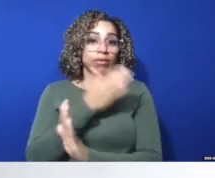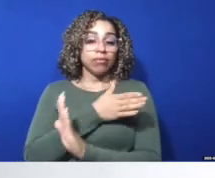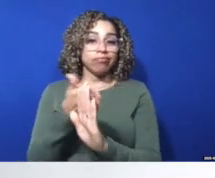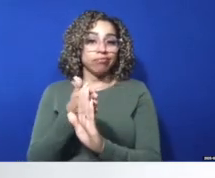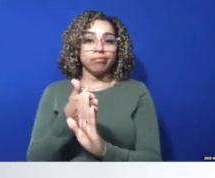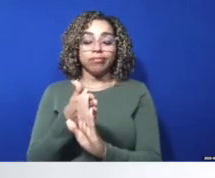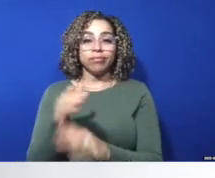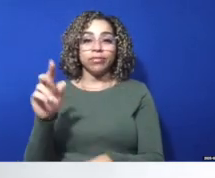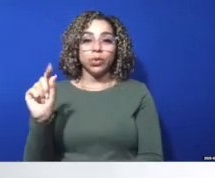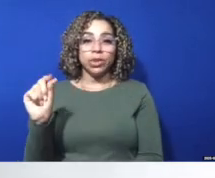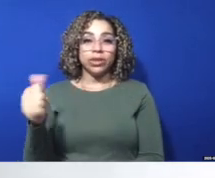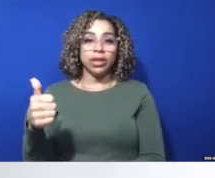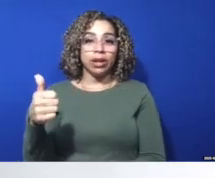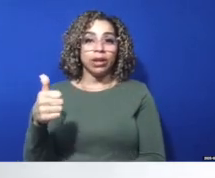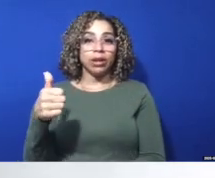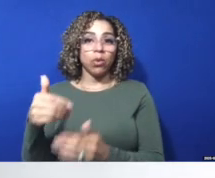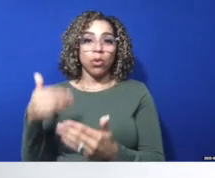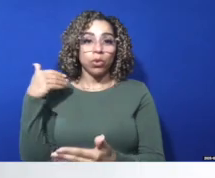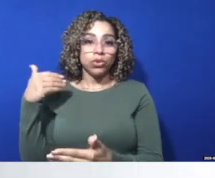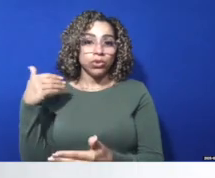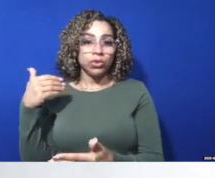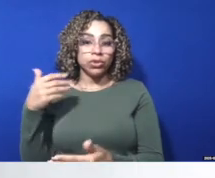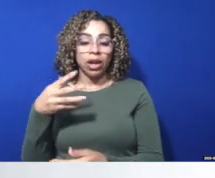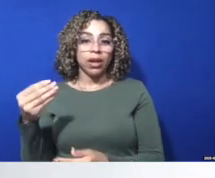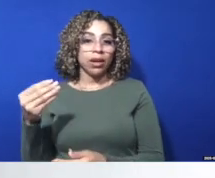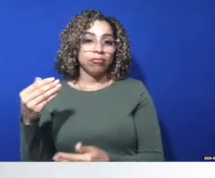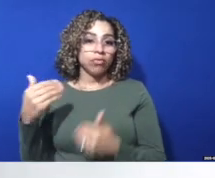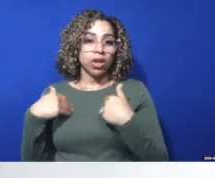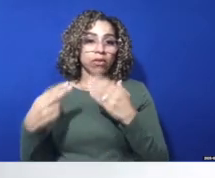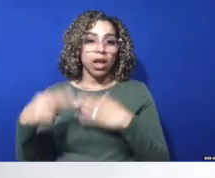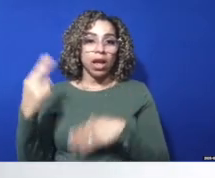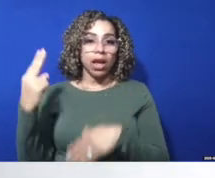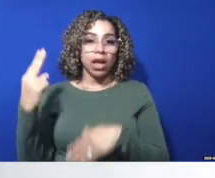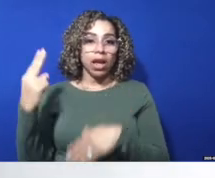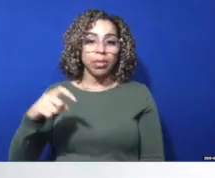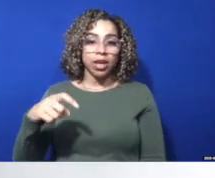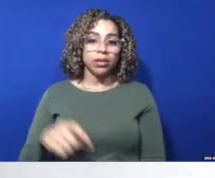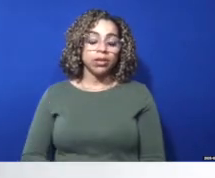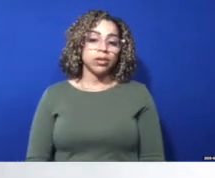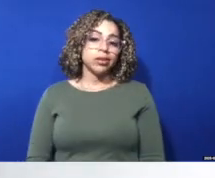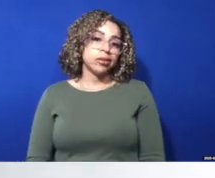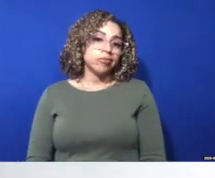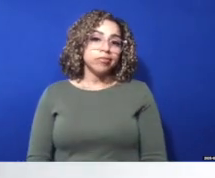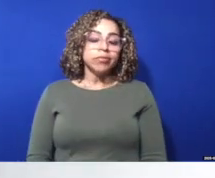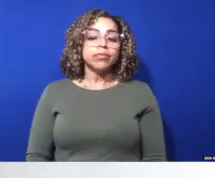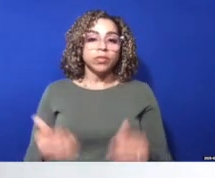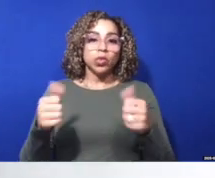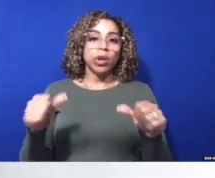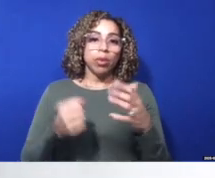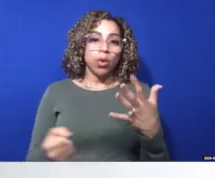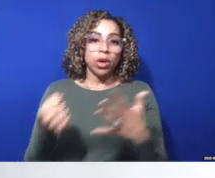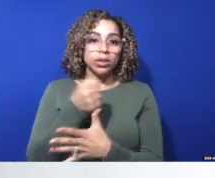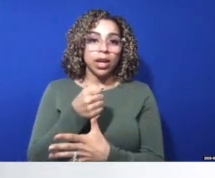or older, and there's high demand, we could look at prioritizing